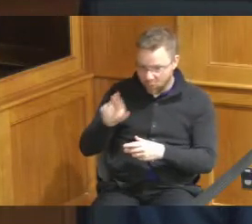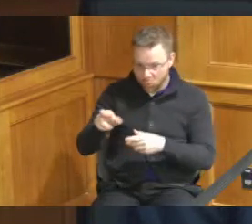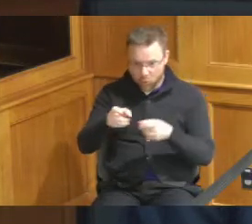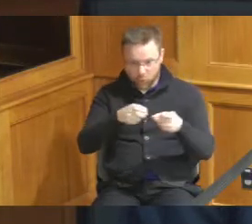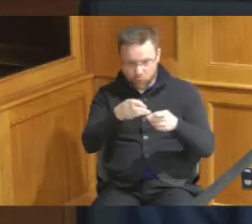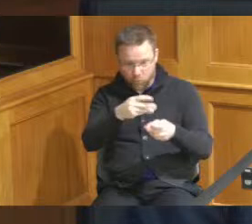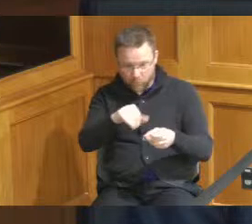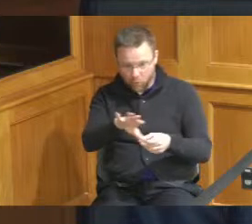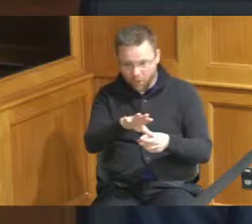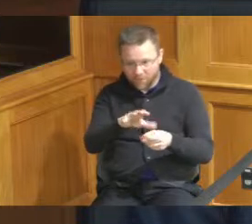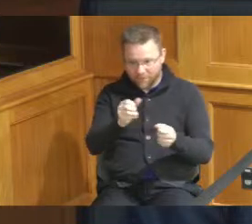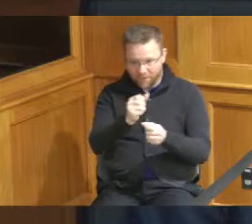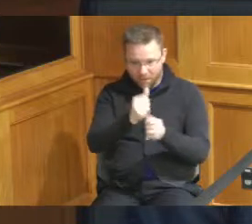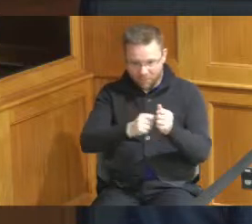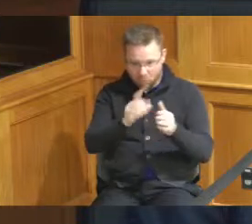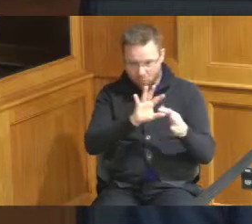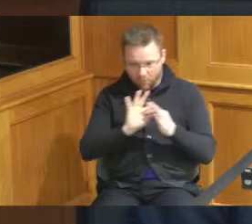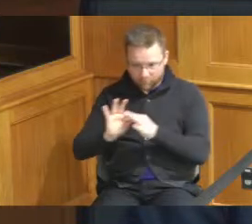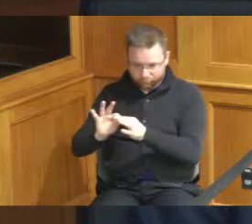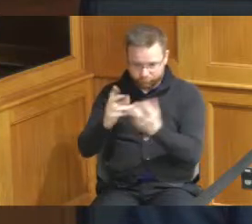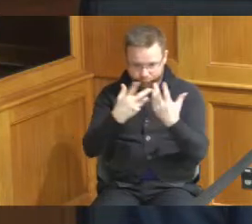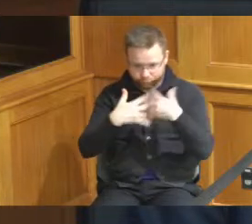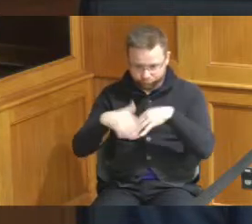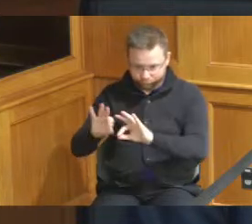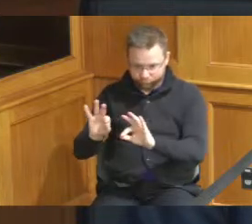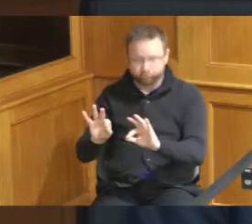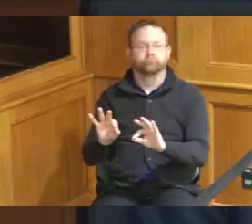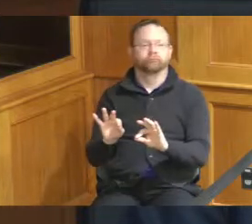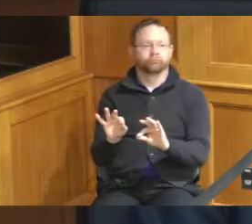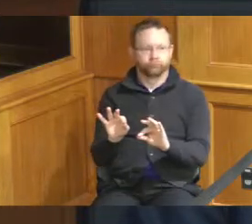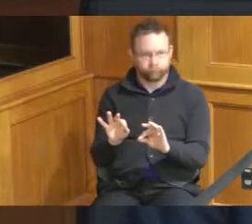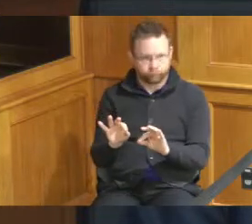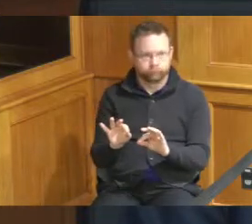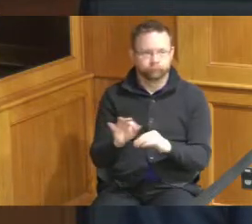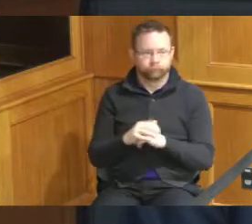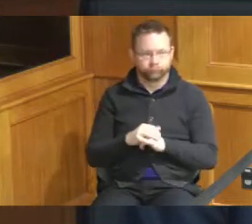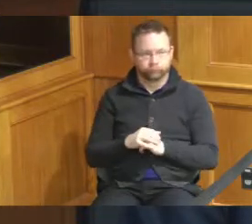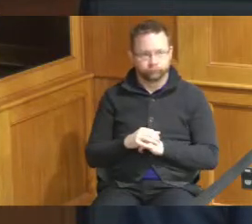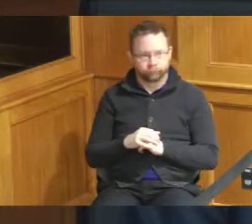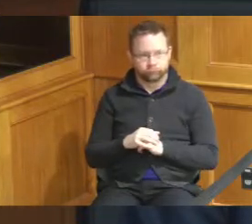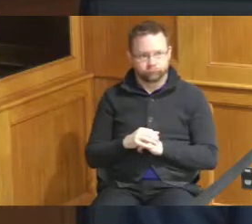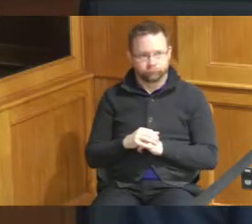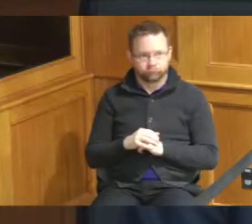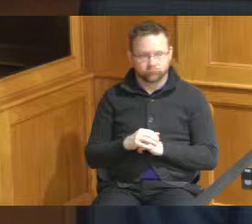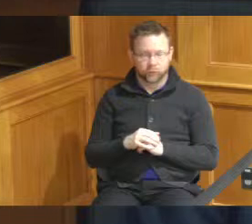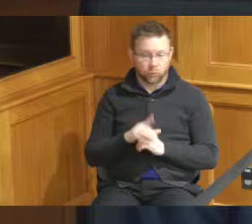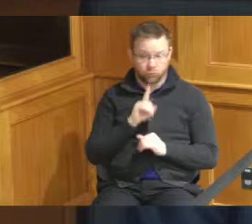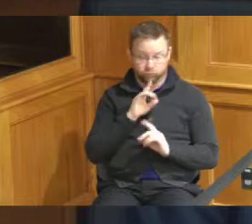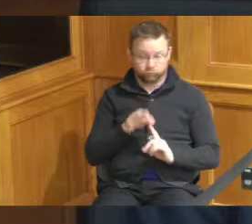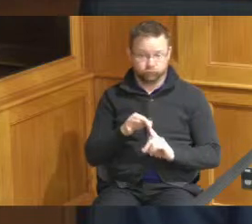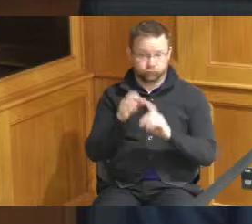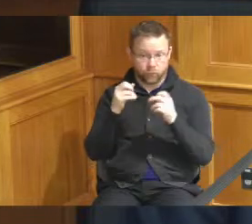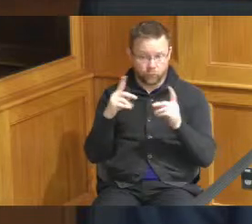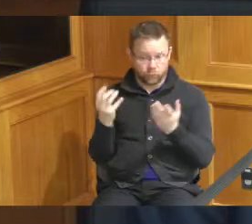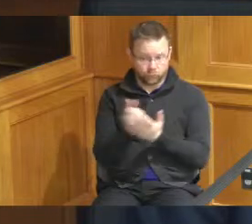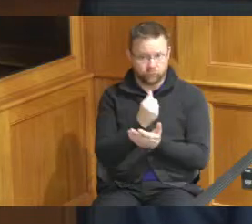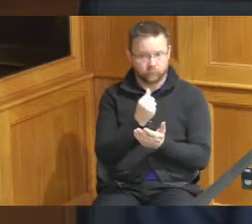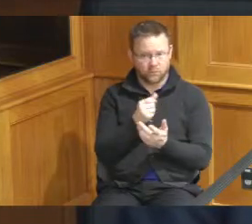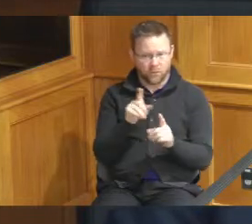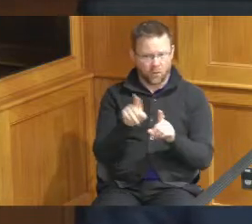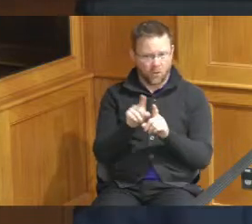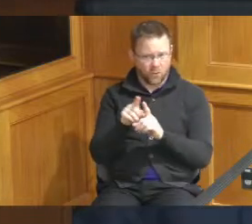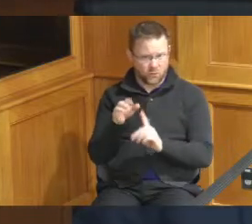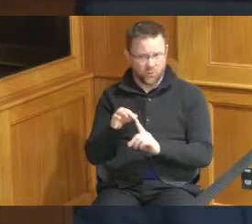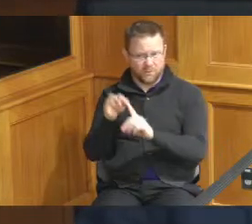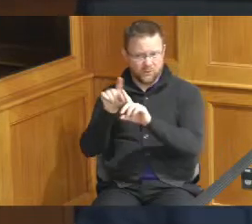controlling properties on these various sites that make up the convention center district. So it's a real unique opportunity. It's also a unique approach